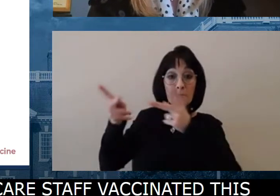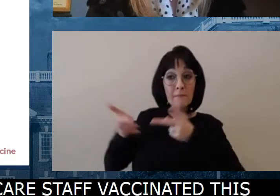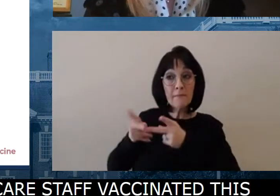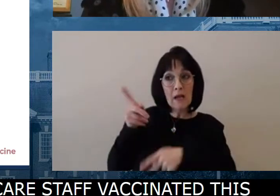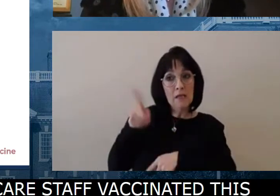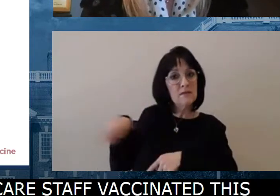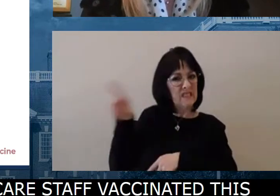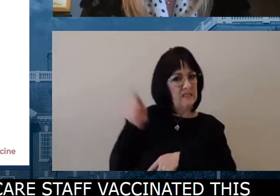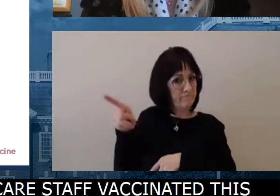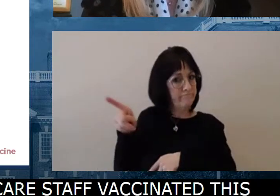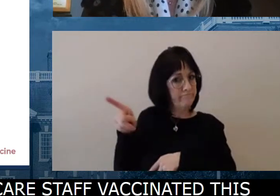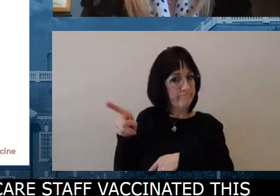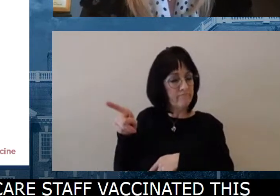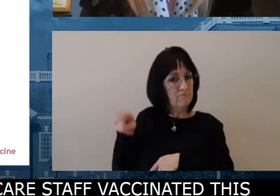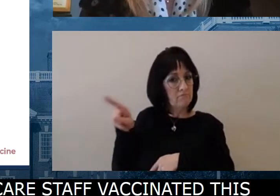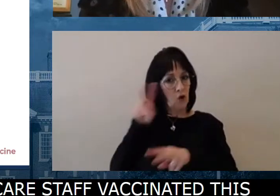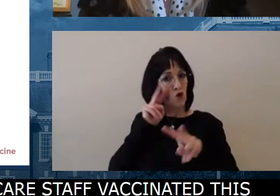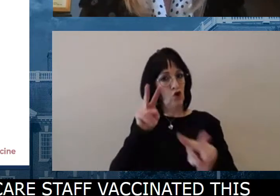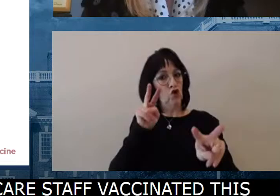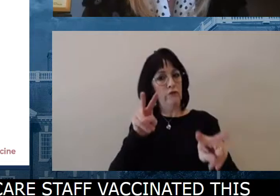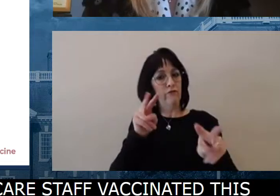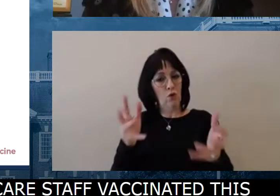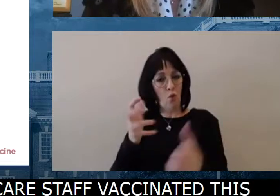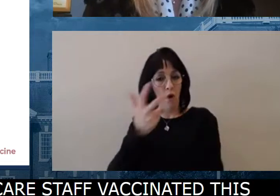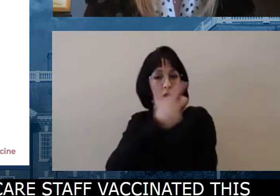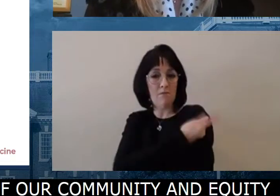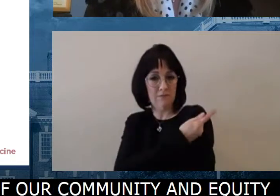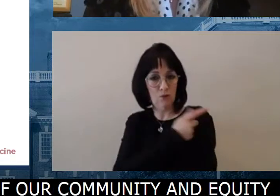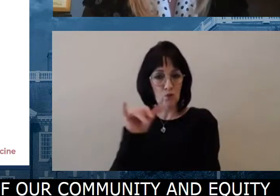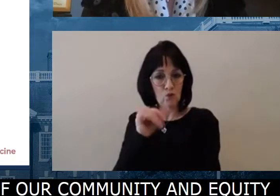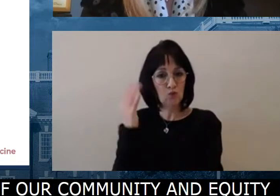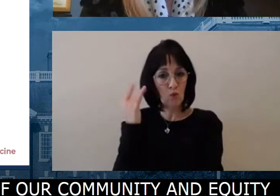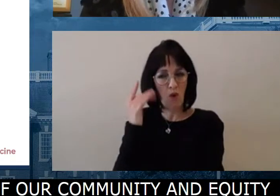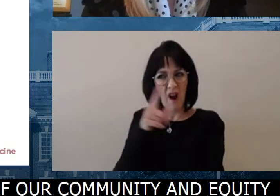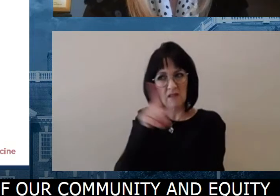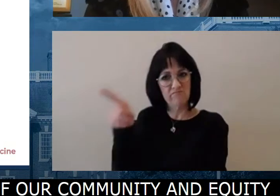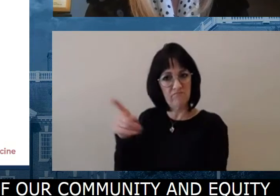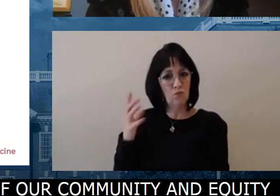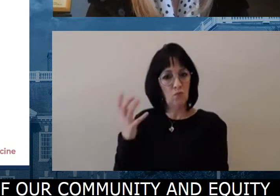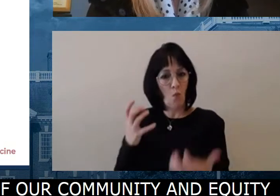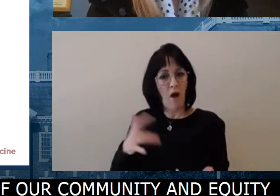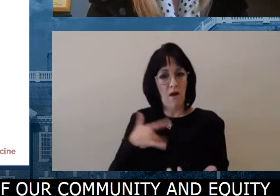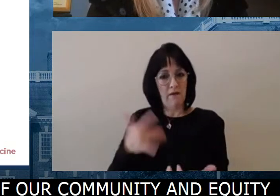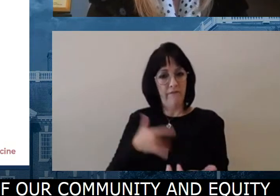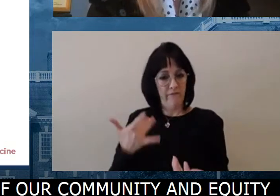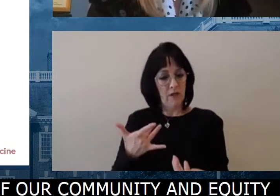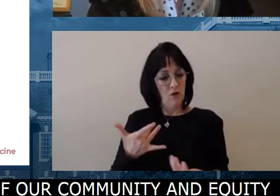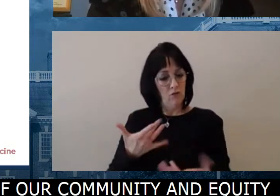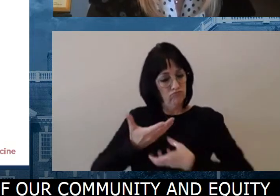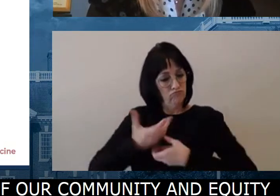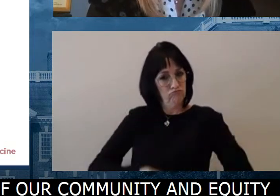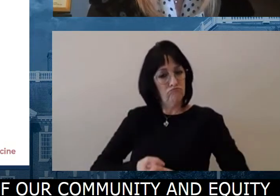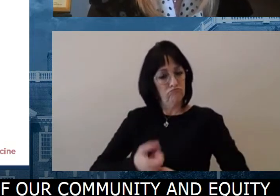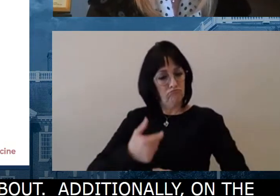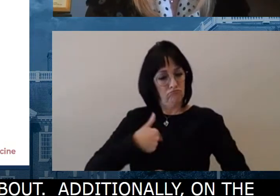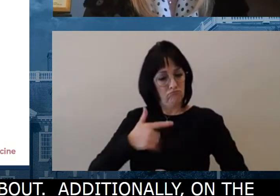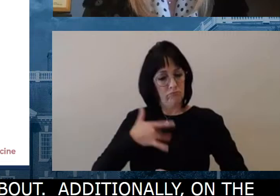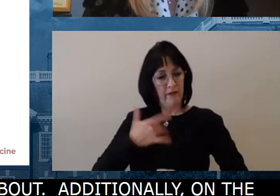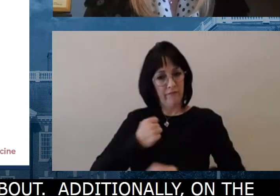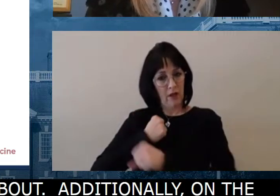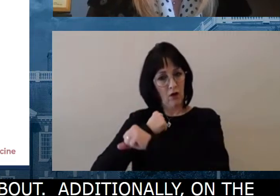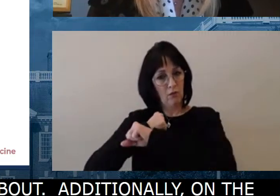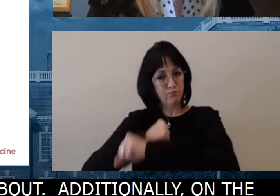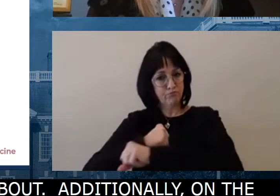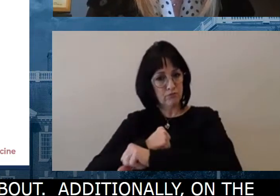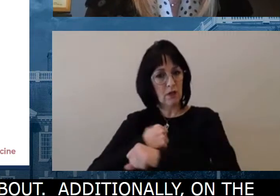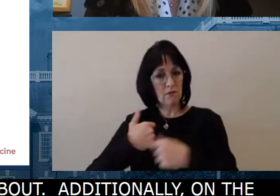I'll talk more about. Additionally, on the next slide, I want to talk about some of